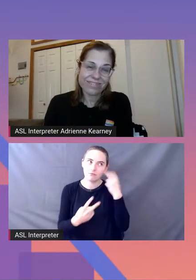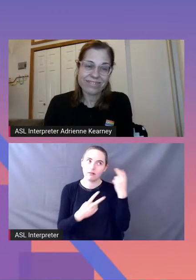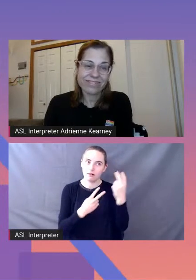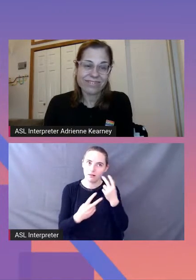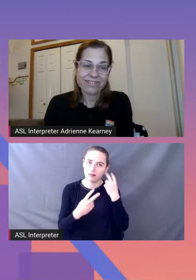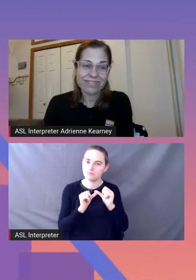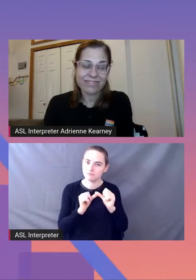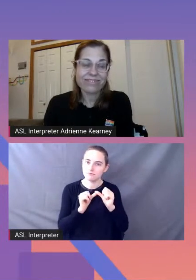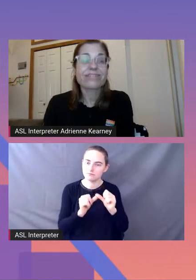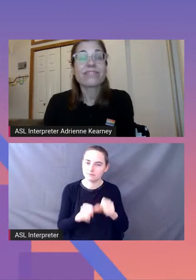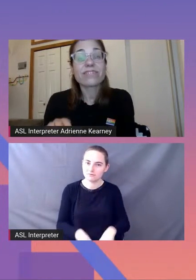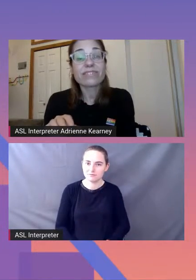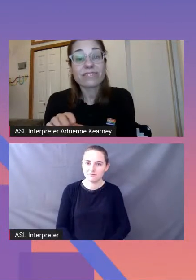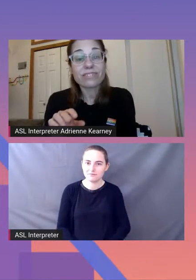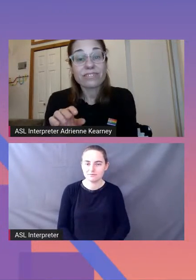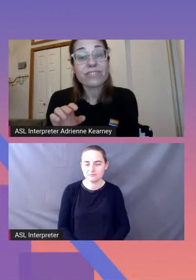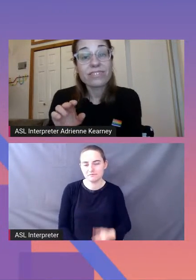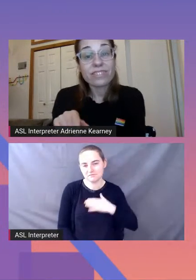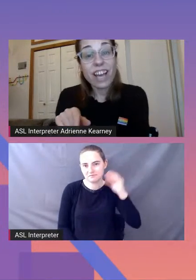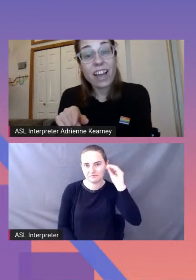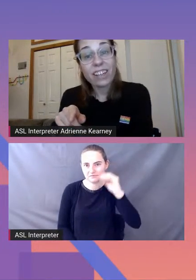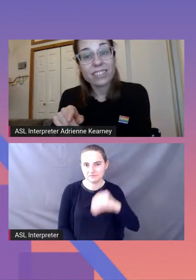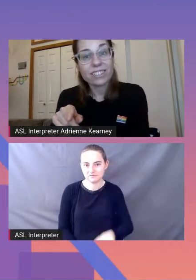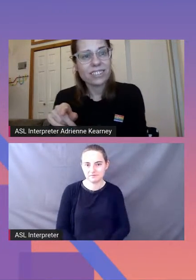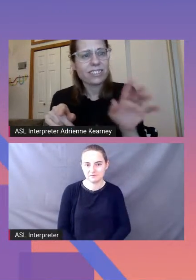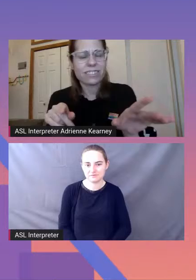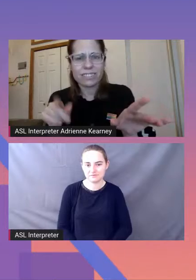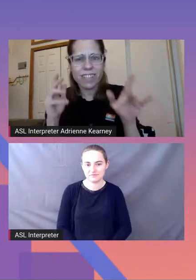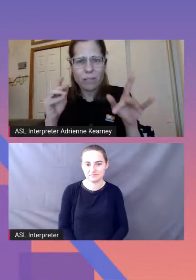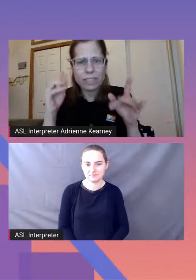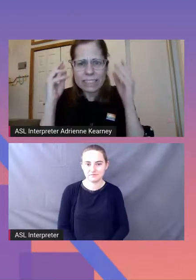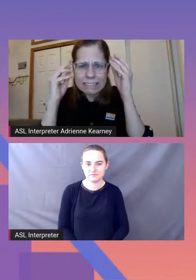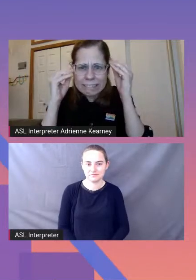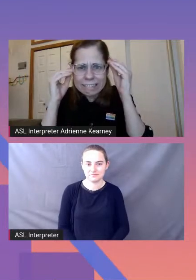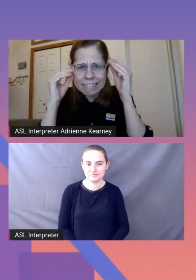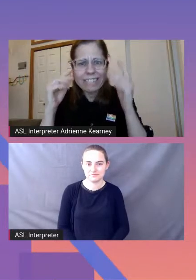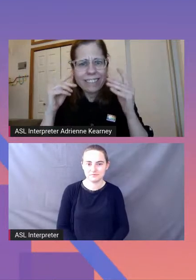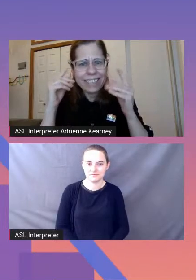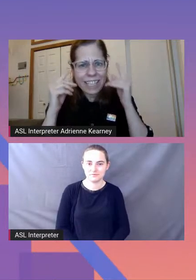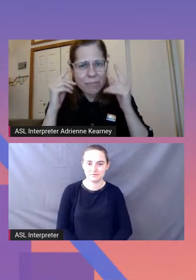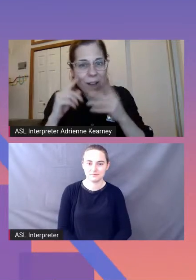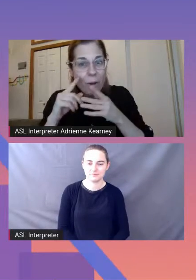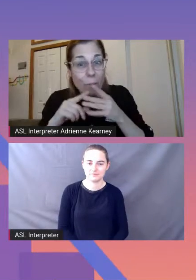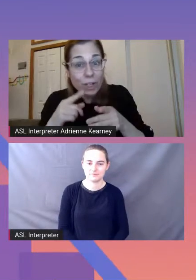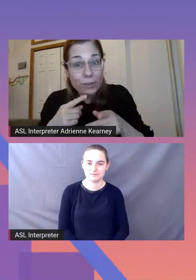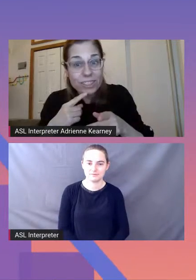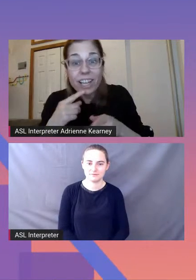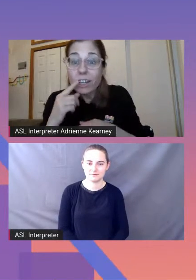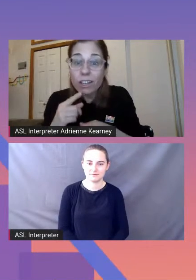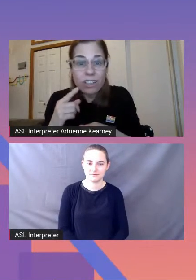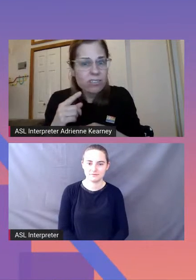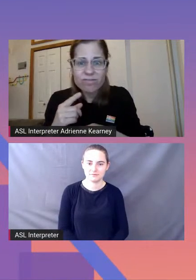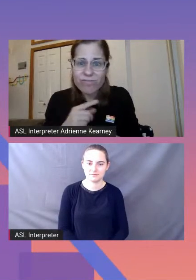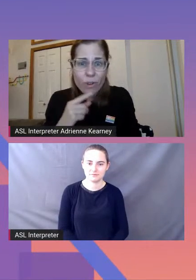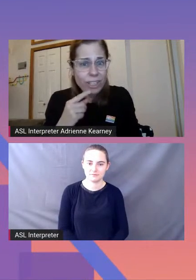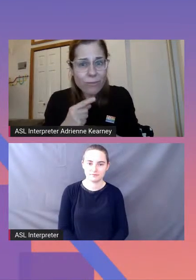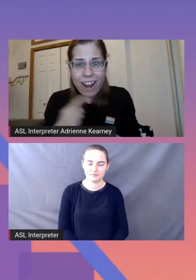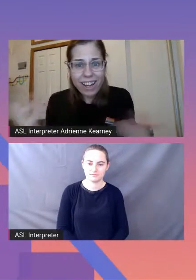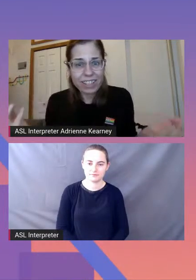No, Versa, that's you. I'm like processing what you said, and I'm like, you're totally right. It's